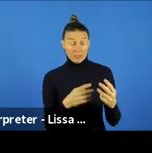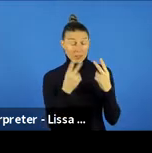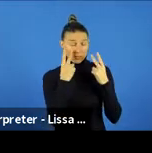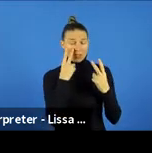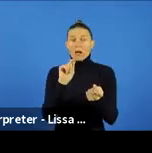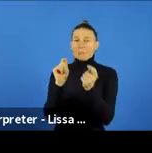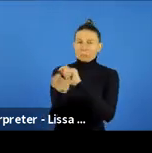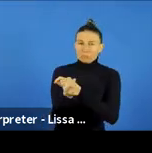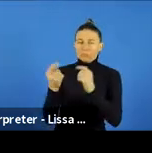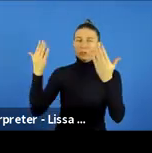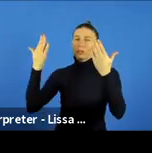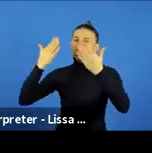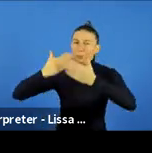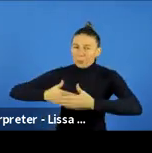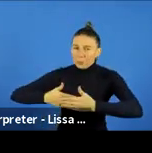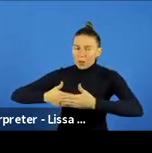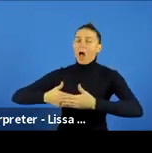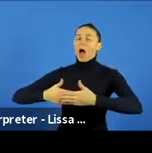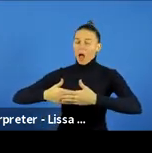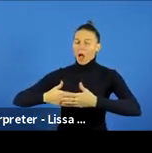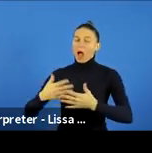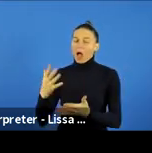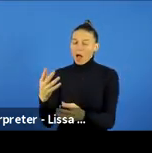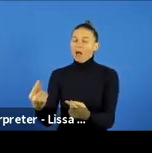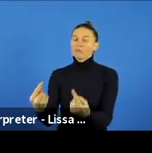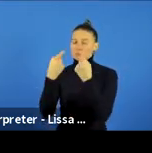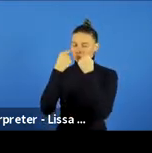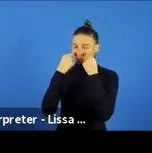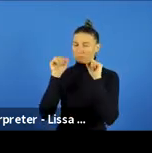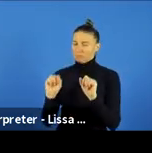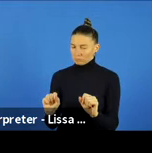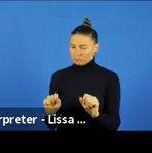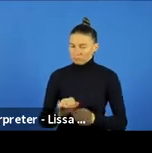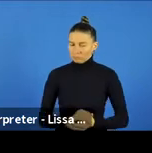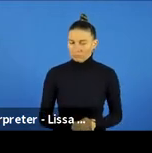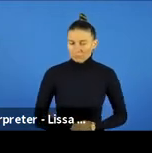this white background just hitting your eyes. Next slide, please.